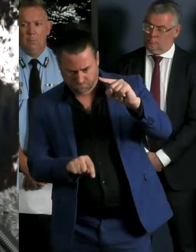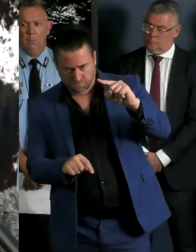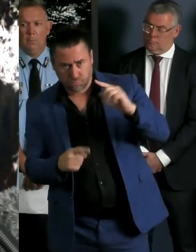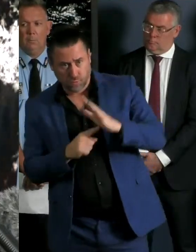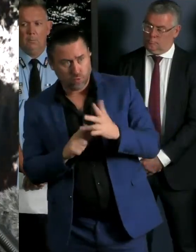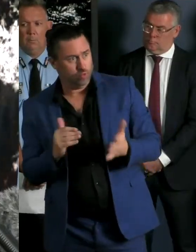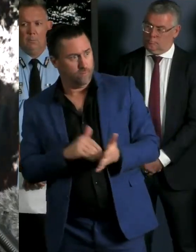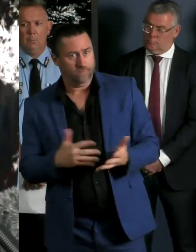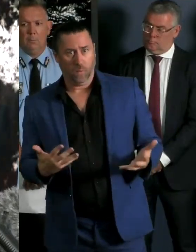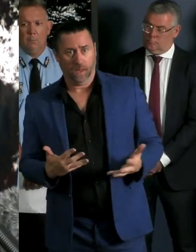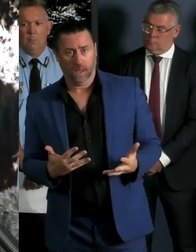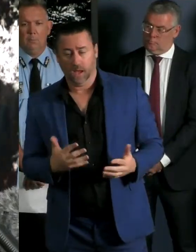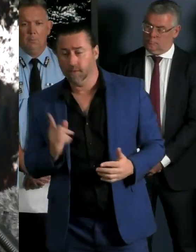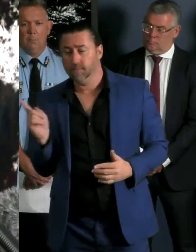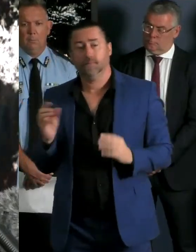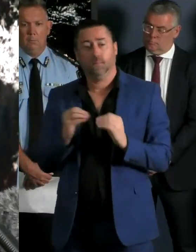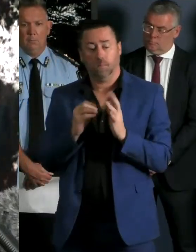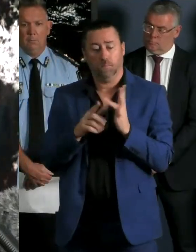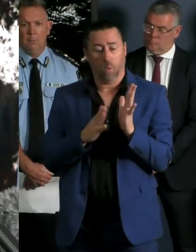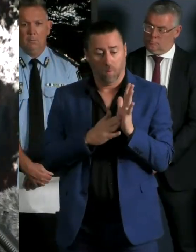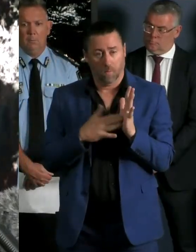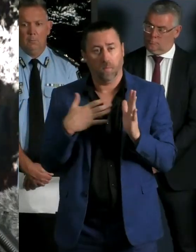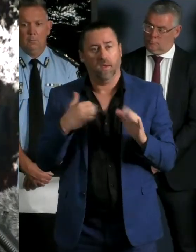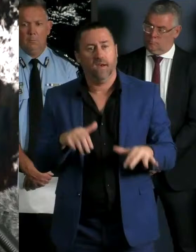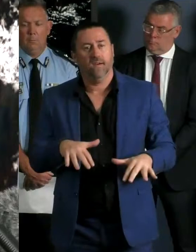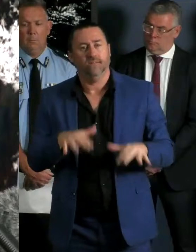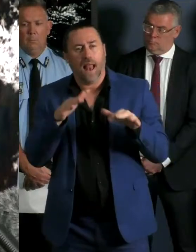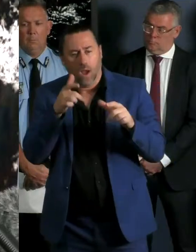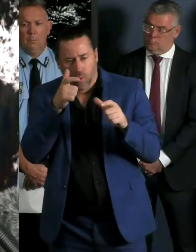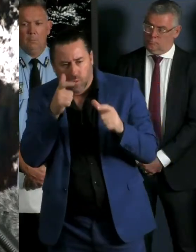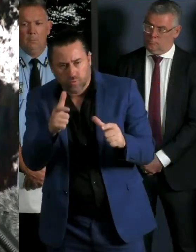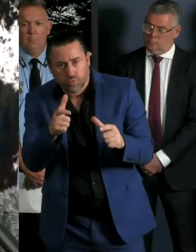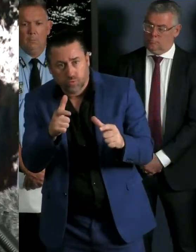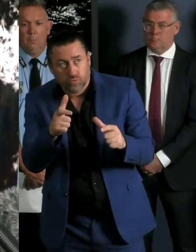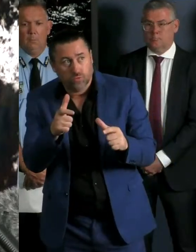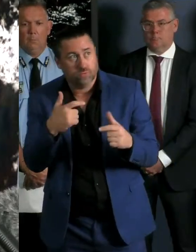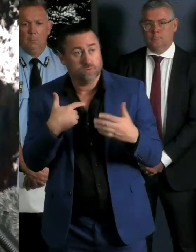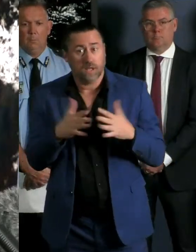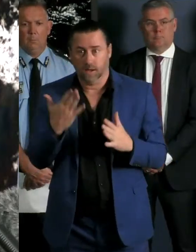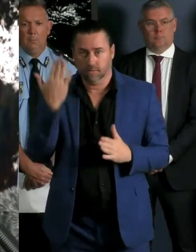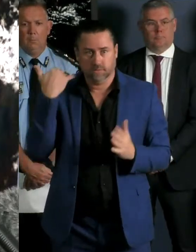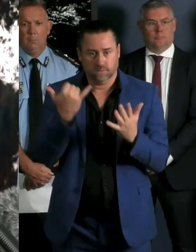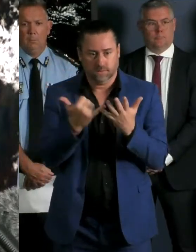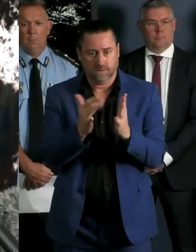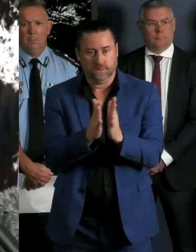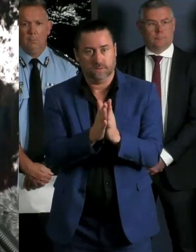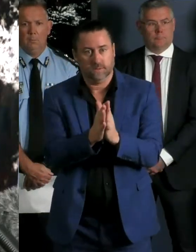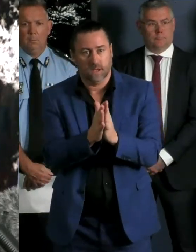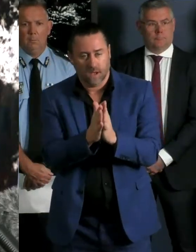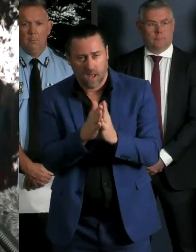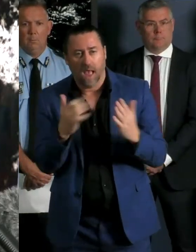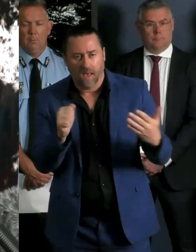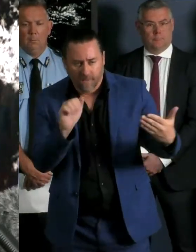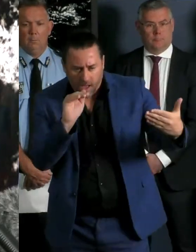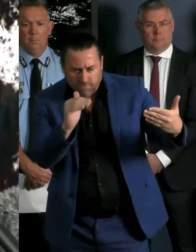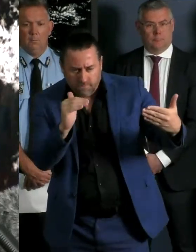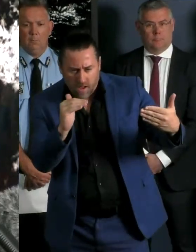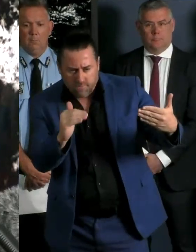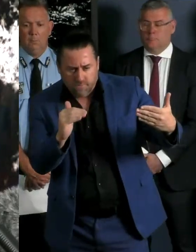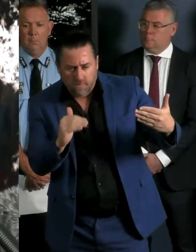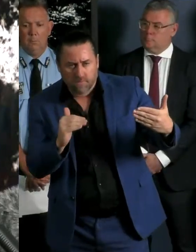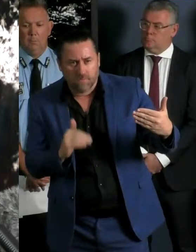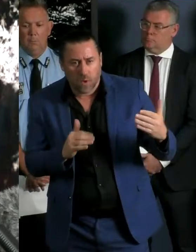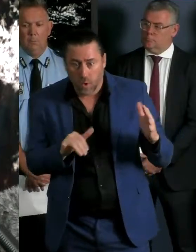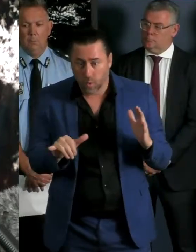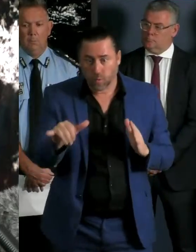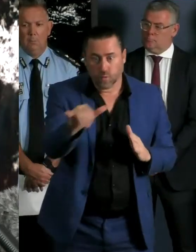the Bureau of Meteorology does have a flood watch current that's been current since Sunday, so that really details the areas that